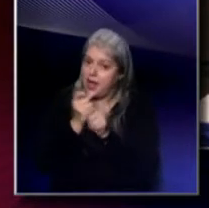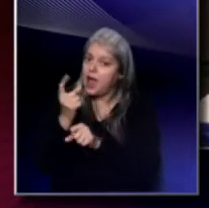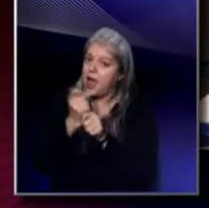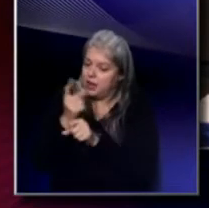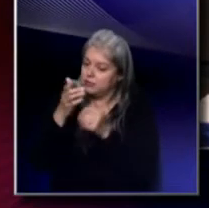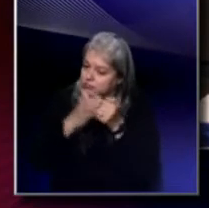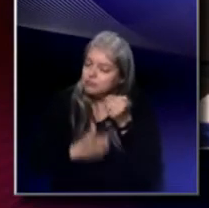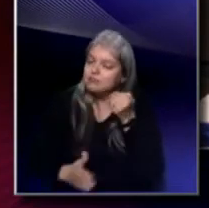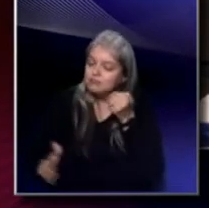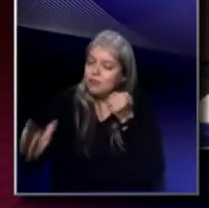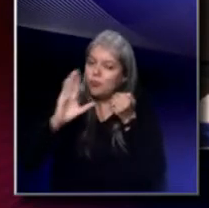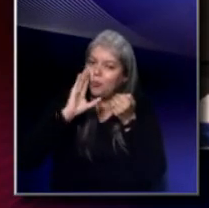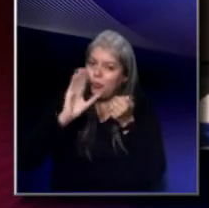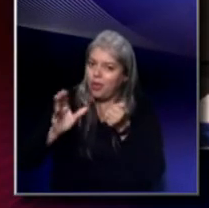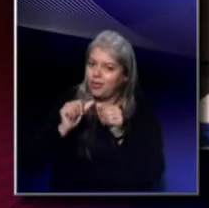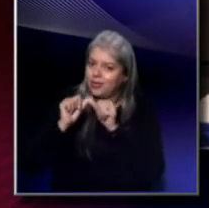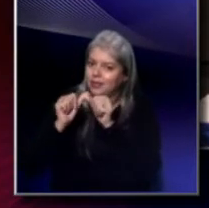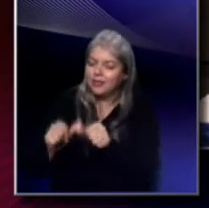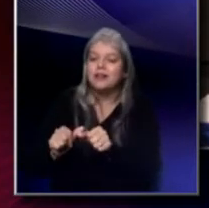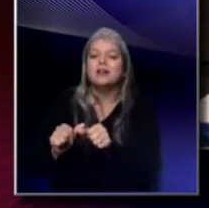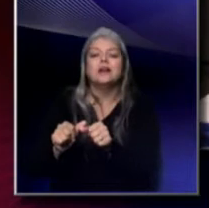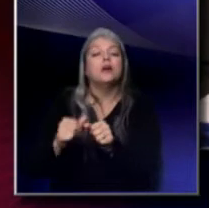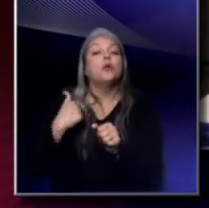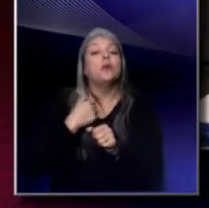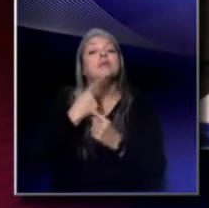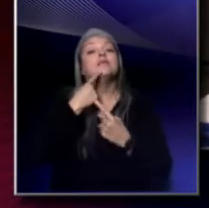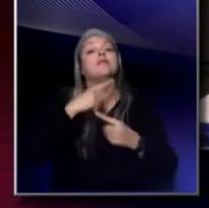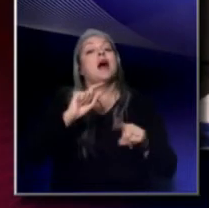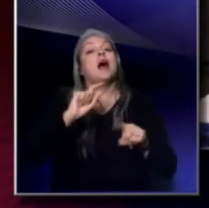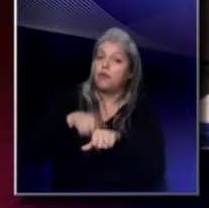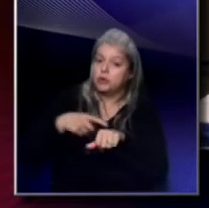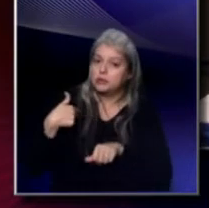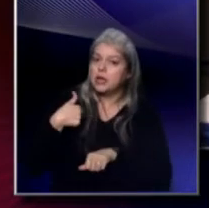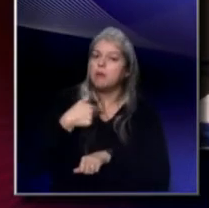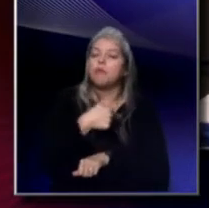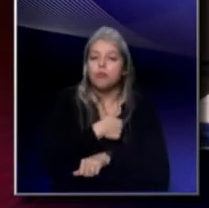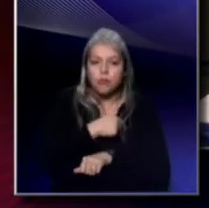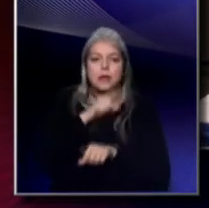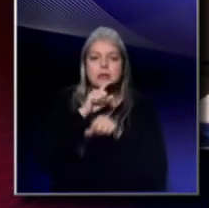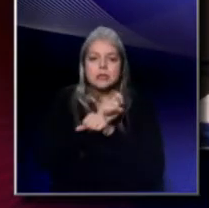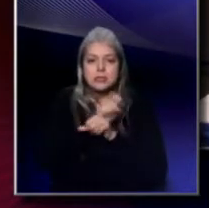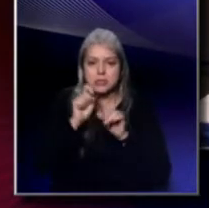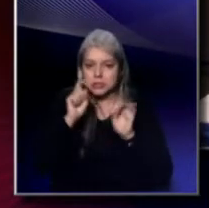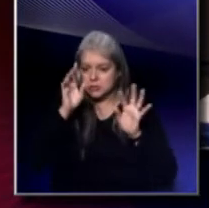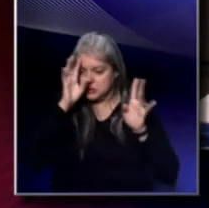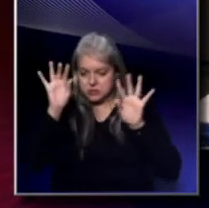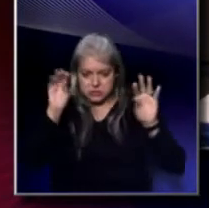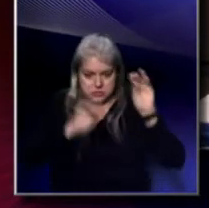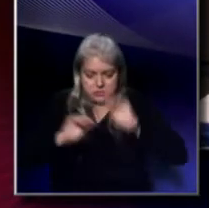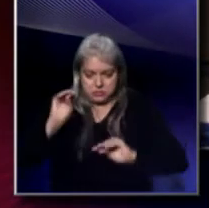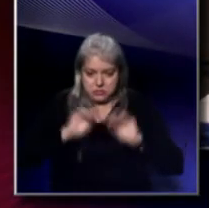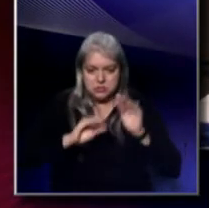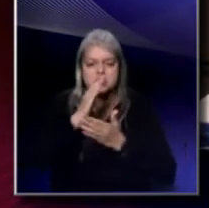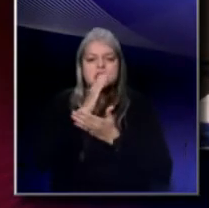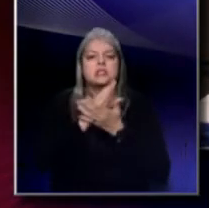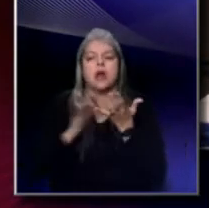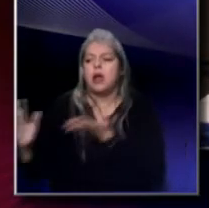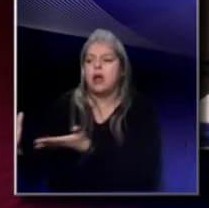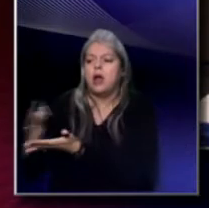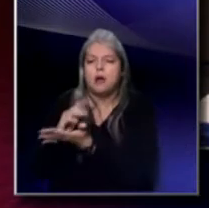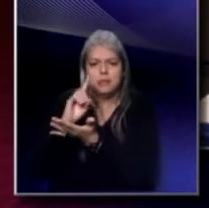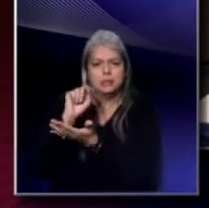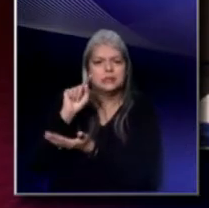from here on out is in, as you attempted to put together some of the data